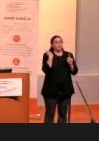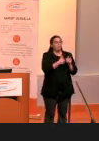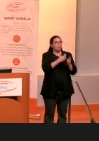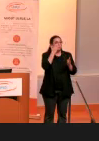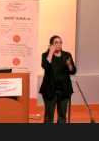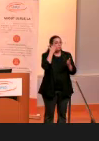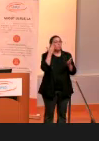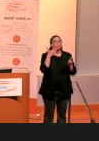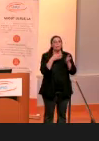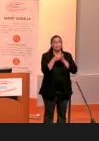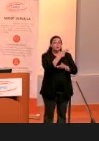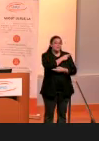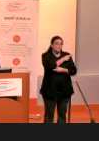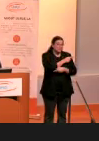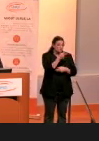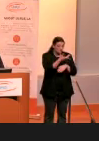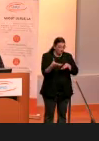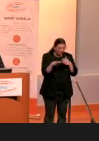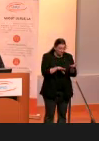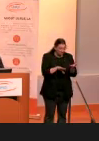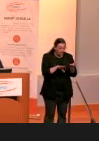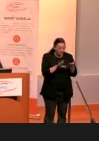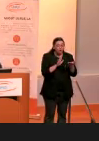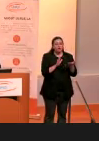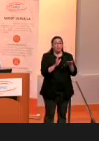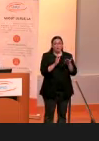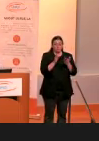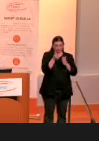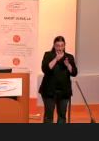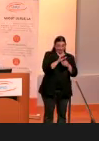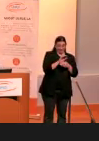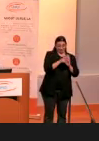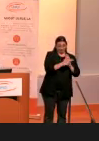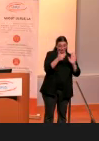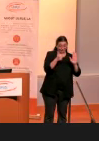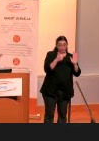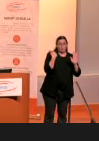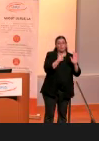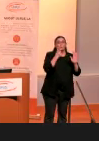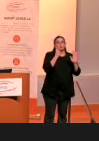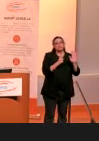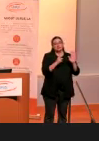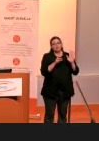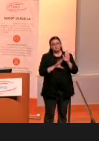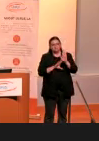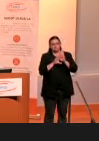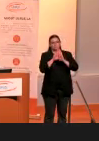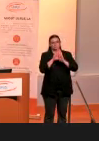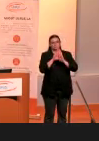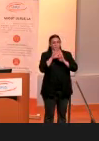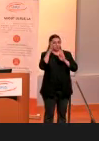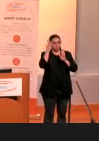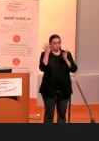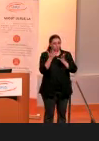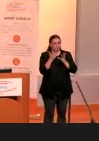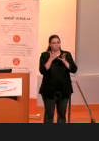that when patients with lupus do die, early on, right after they're diagnosed, we'll see one peak of mortality, and that's